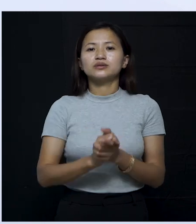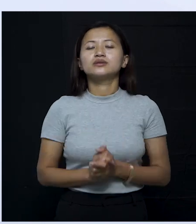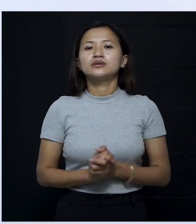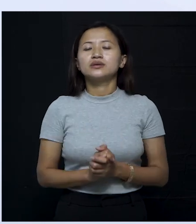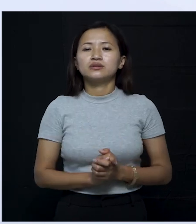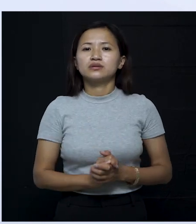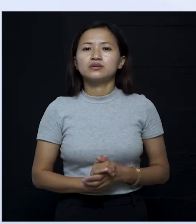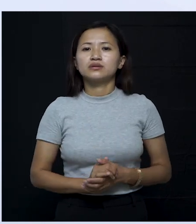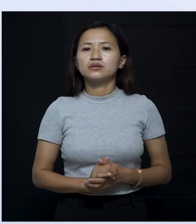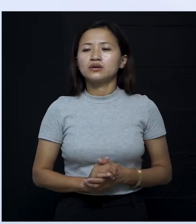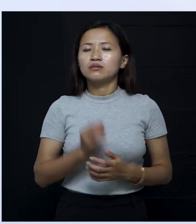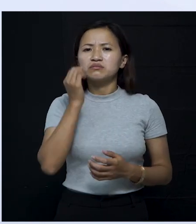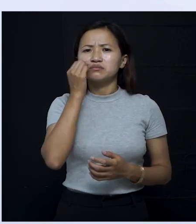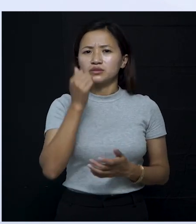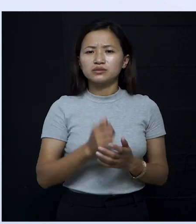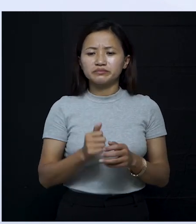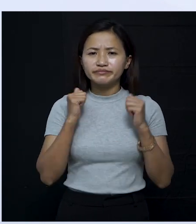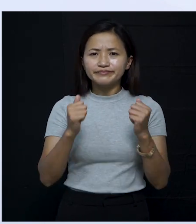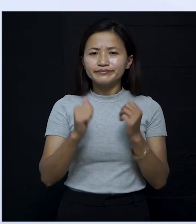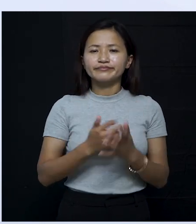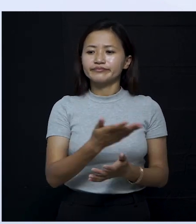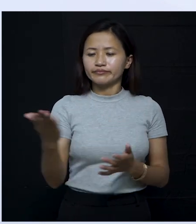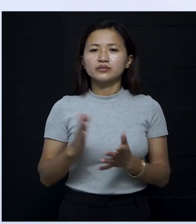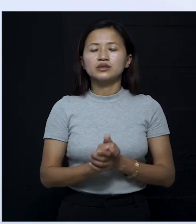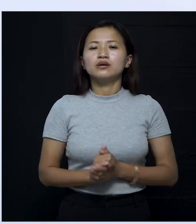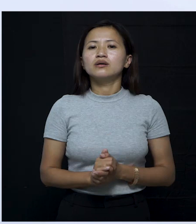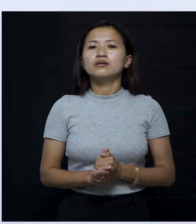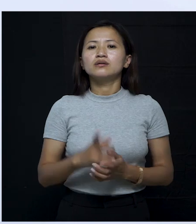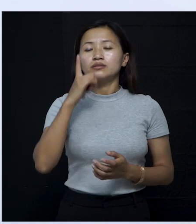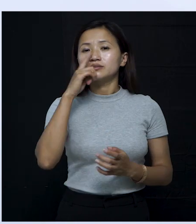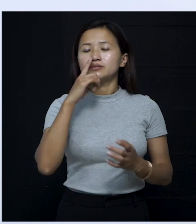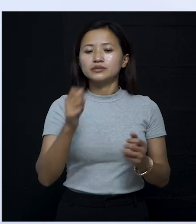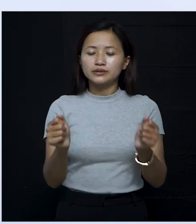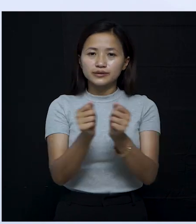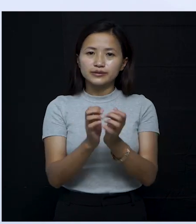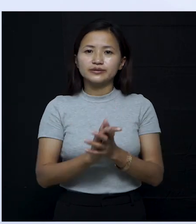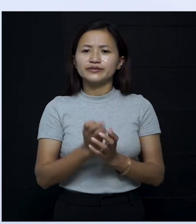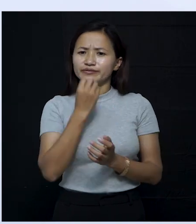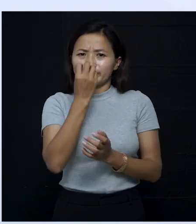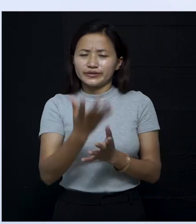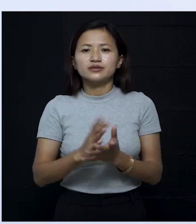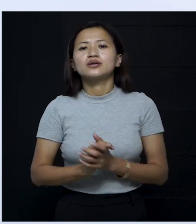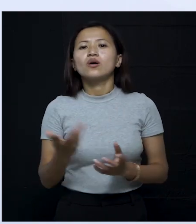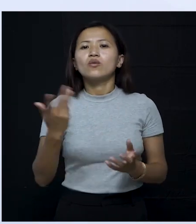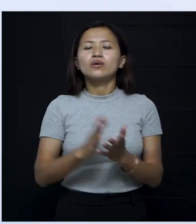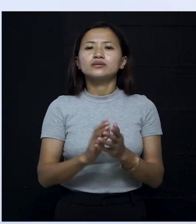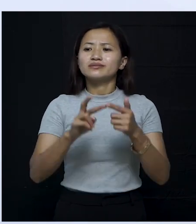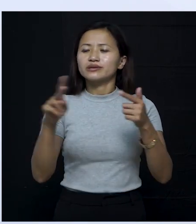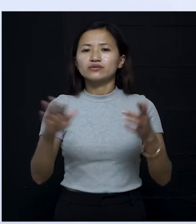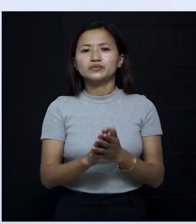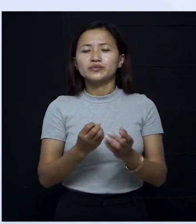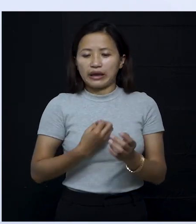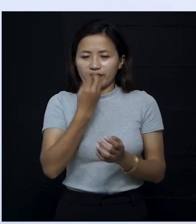also, boys, you may have difficulty there, isn't it? But with the girls, it's going to be very easy. You know what type of